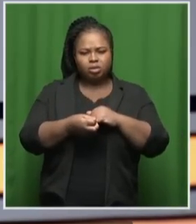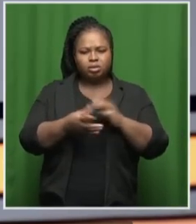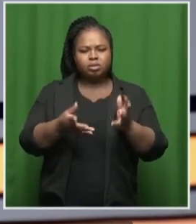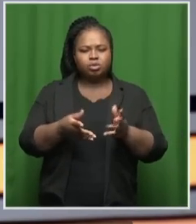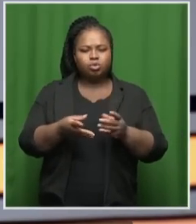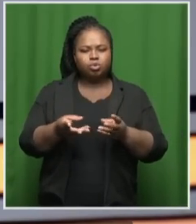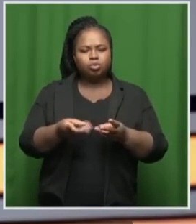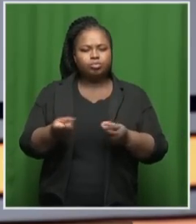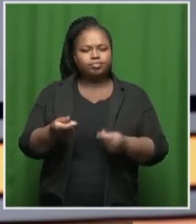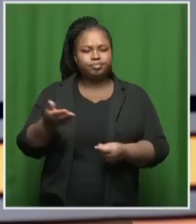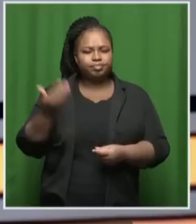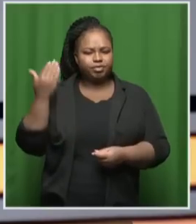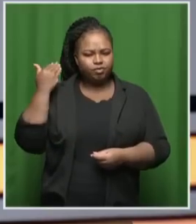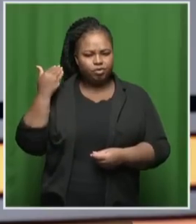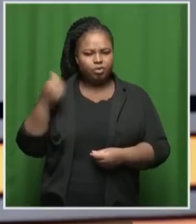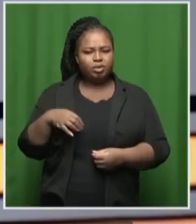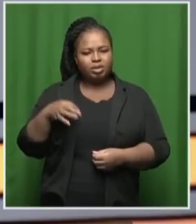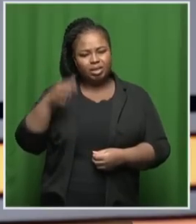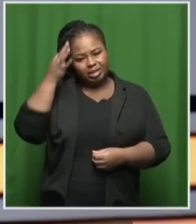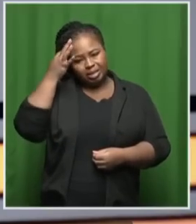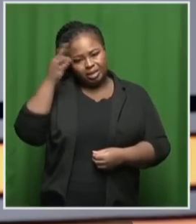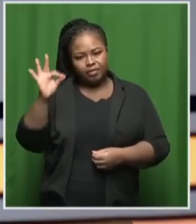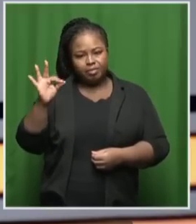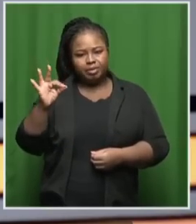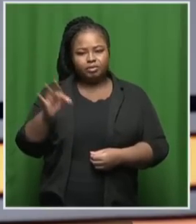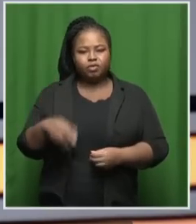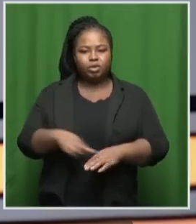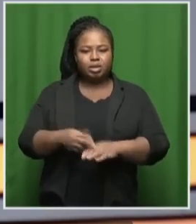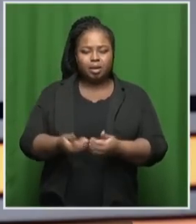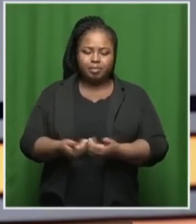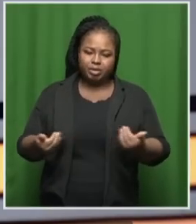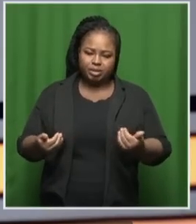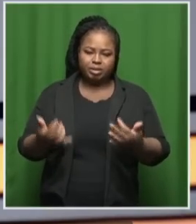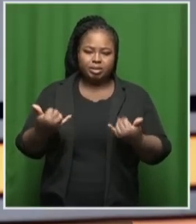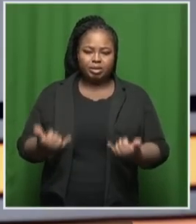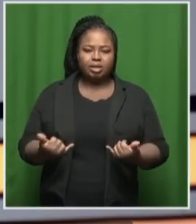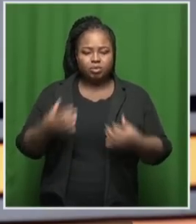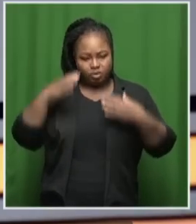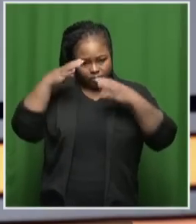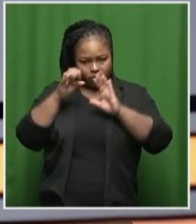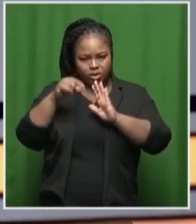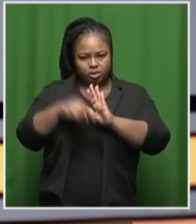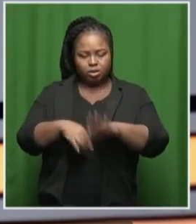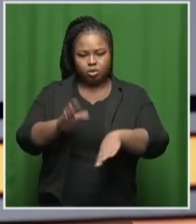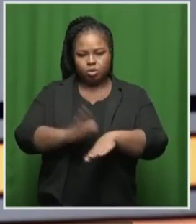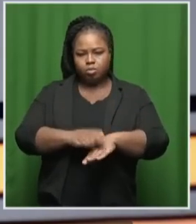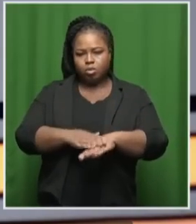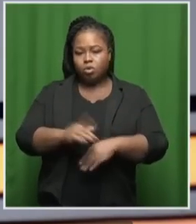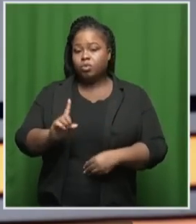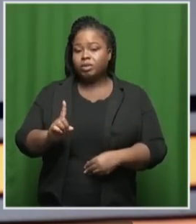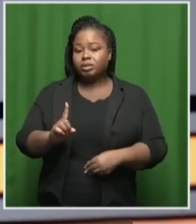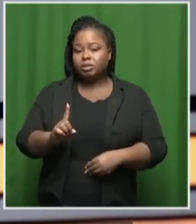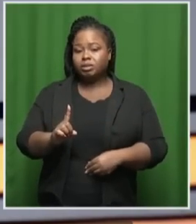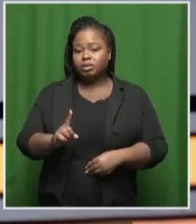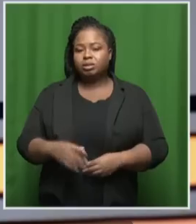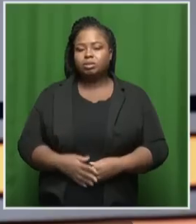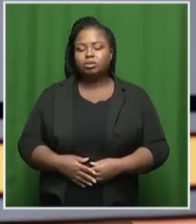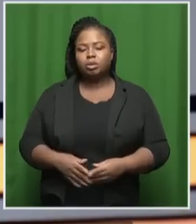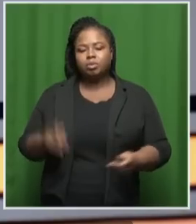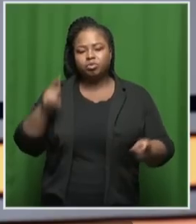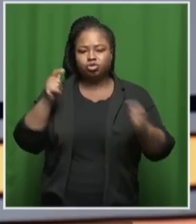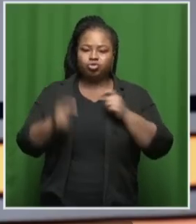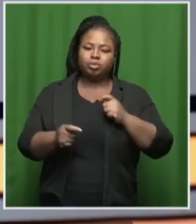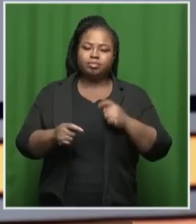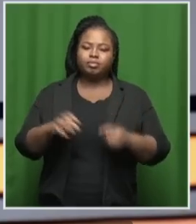were, with the apartheid government. That's not the reference. The reference more is this this precipice of change.